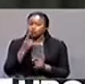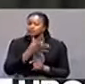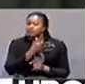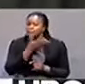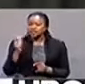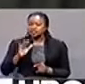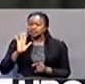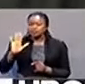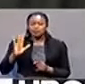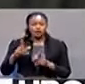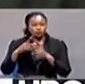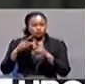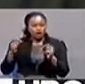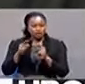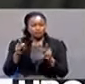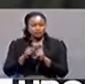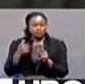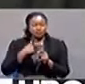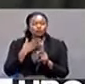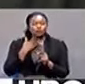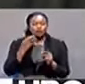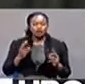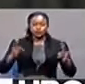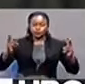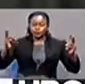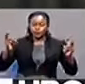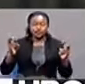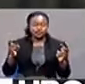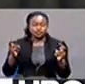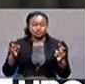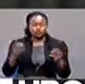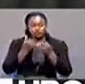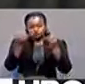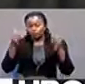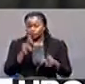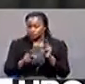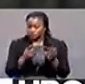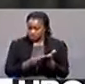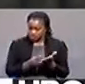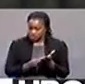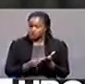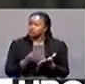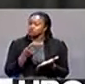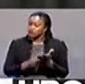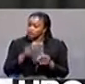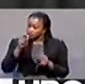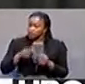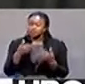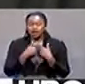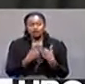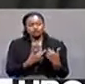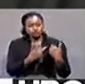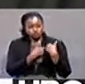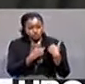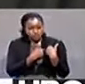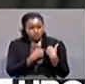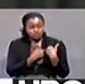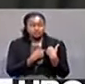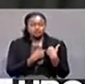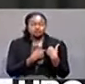Madam Speaker, that I want to quote here to Ugandans, is that Ugandans should have a duty to